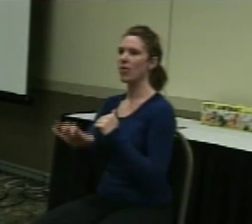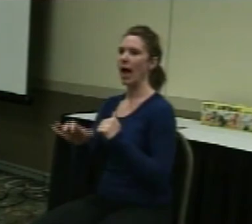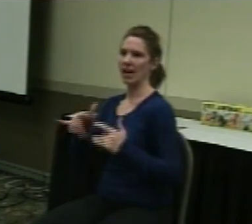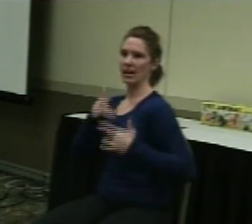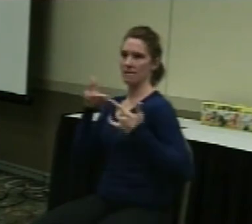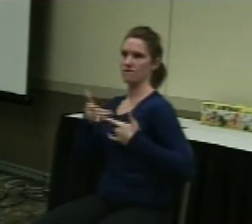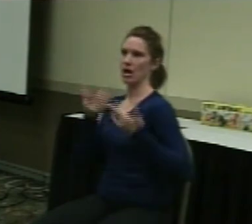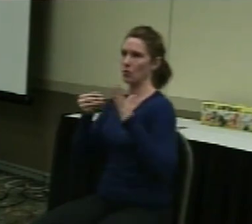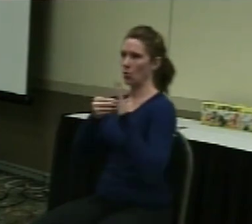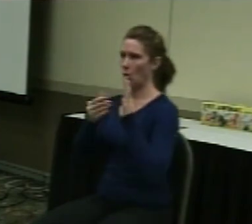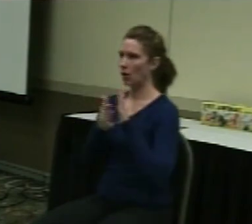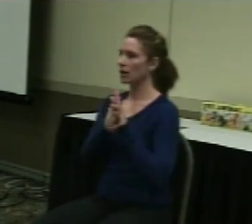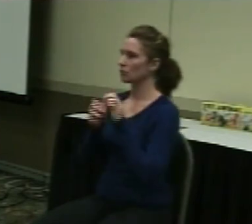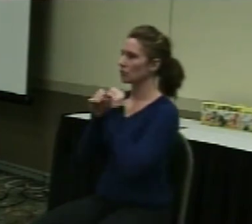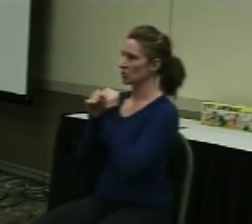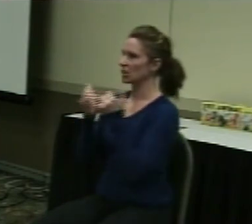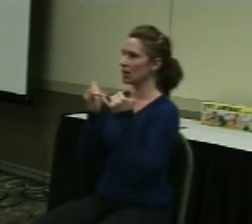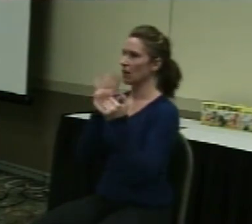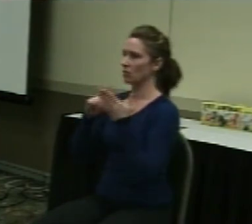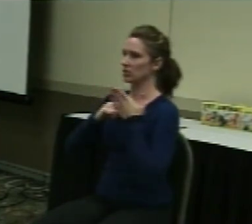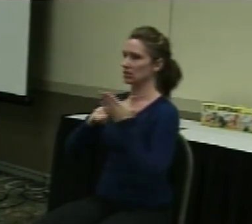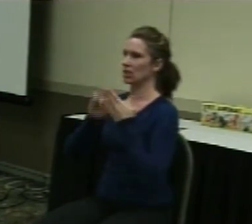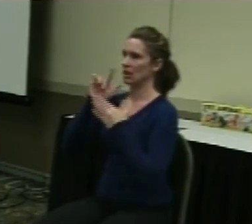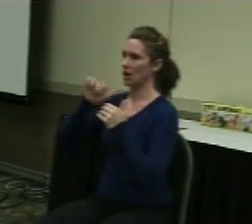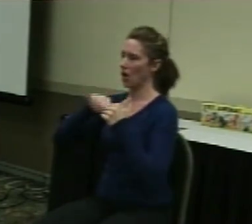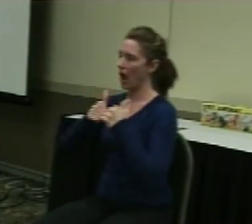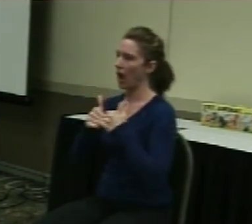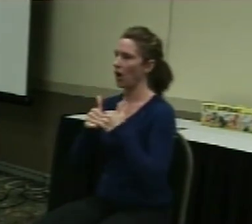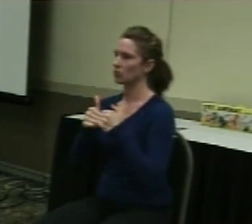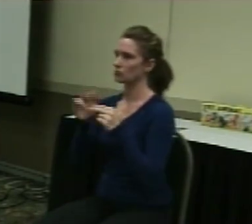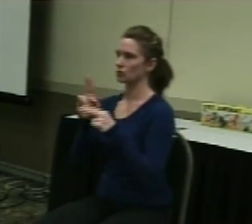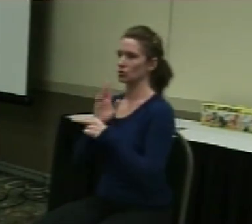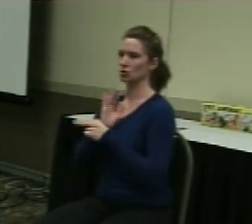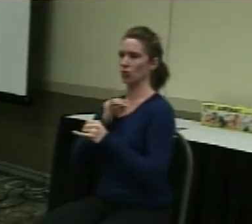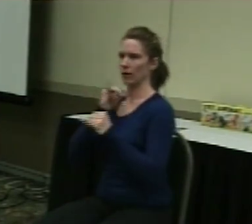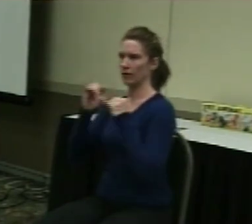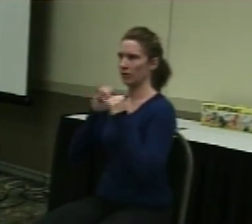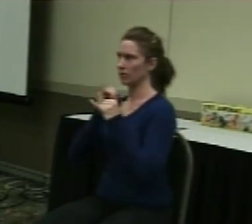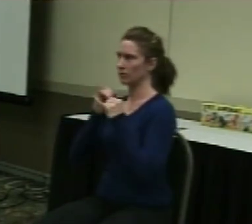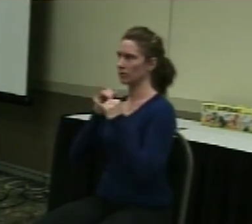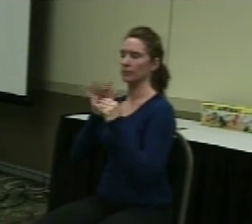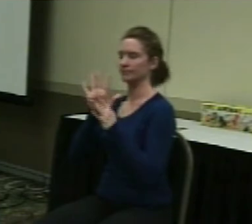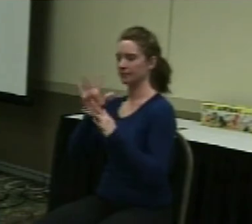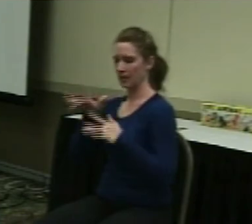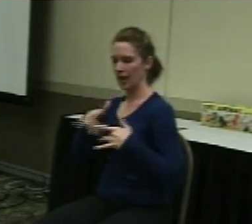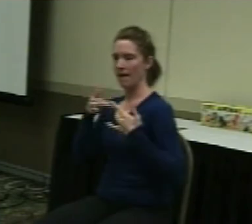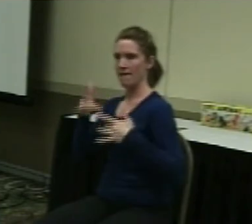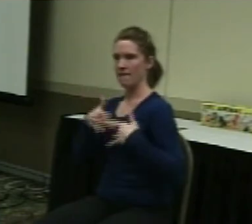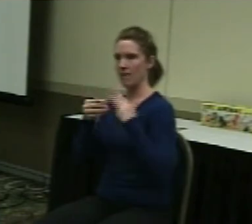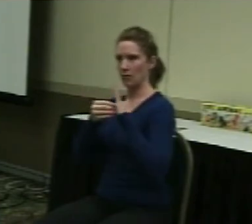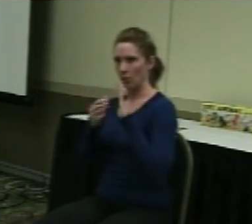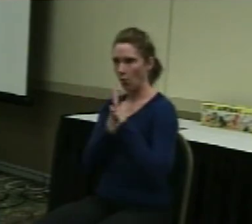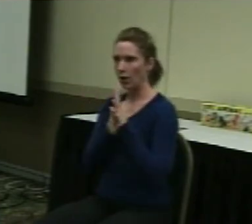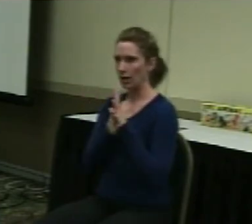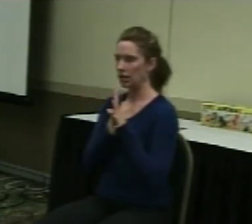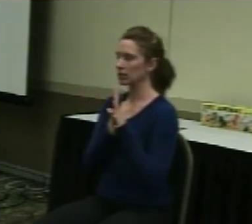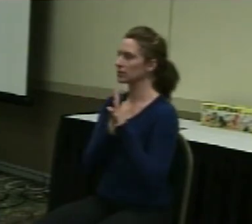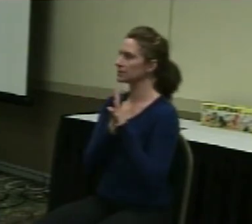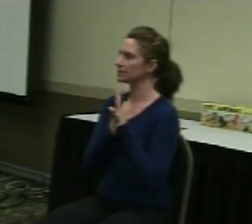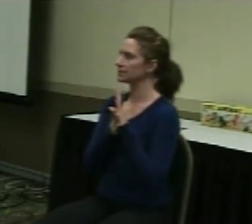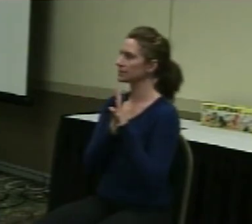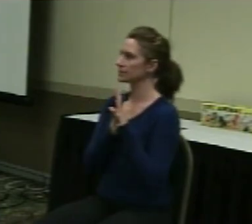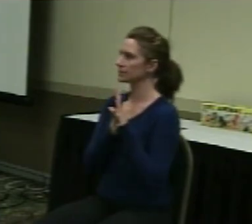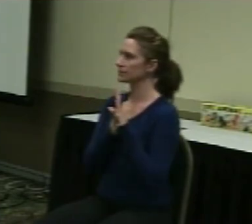we continue today, and how to use our interviewing event recording and interval and so on like